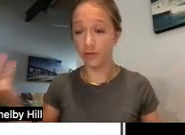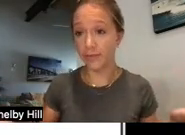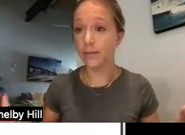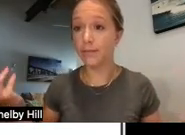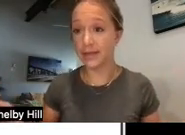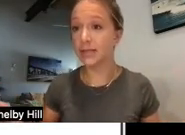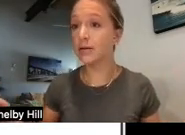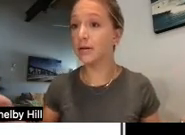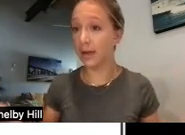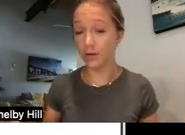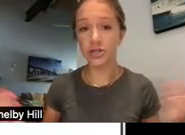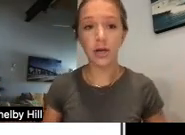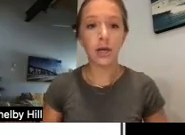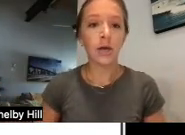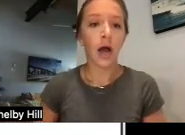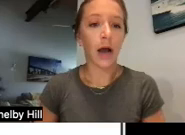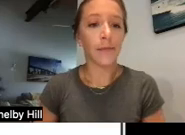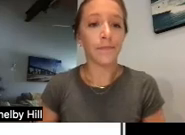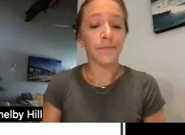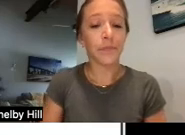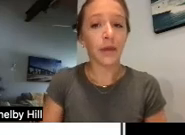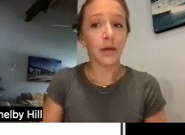gestural movement-based language.